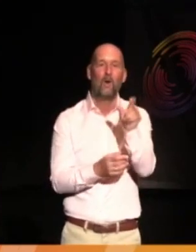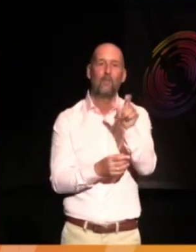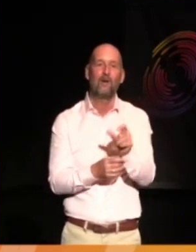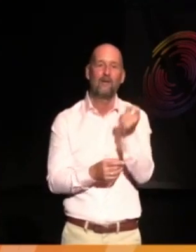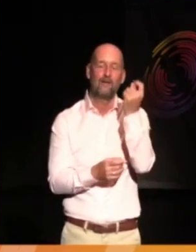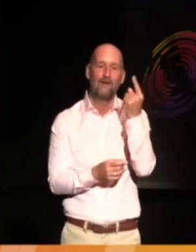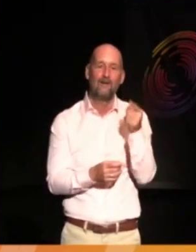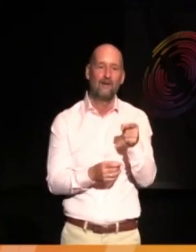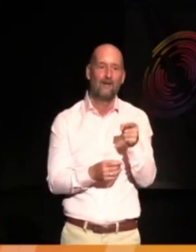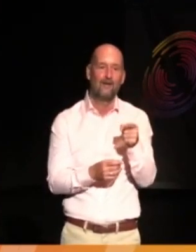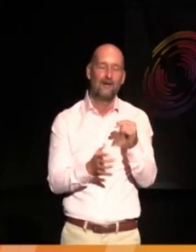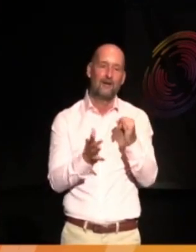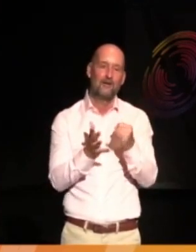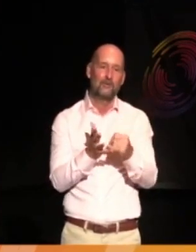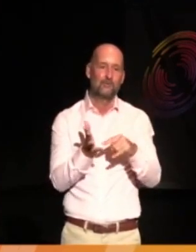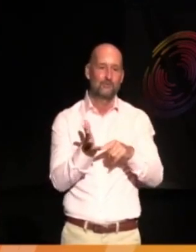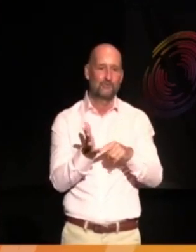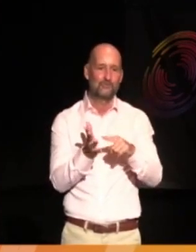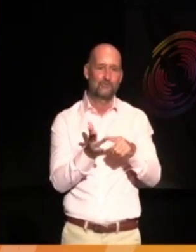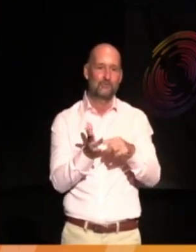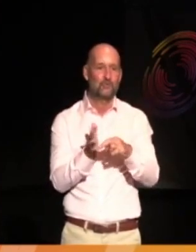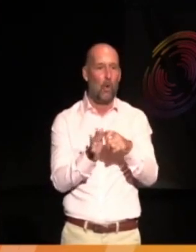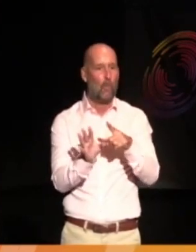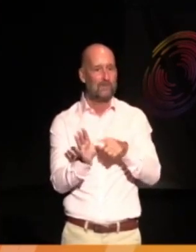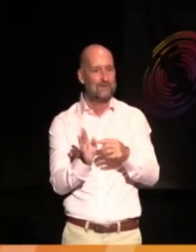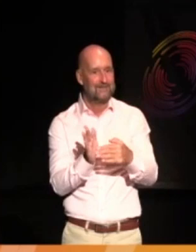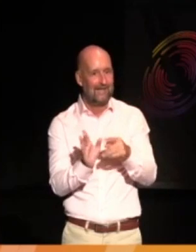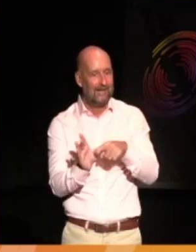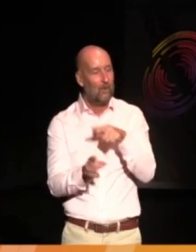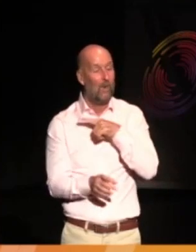that they've heard of is Stormzy, and everybody else they haven't. And